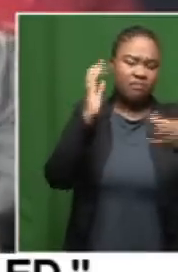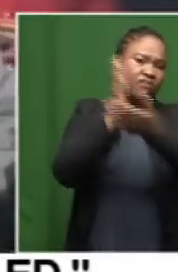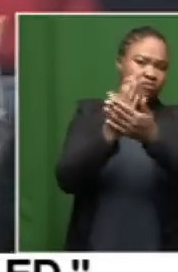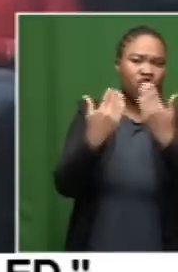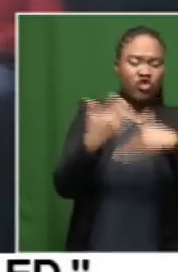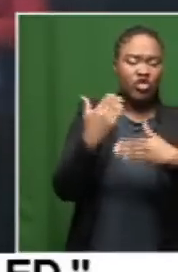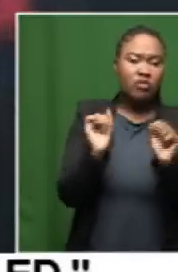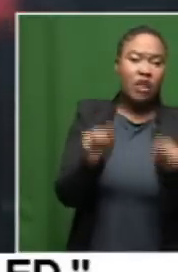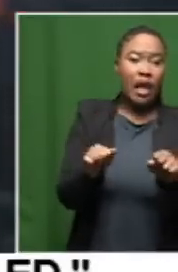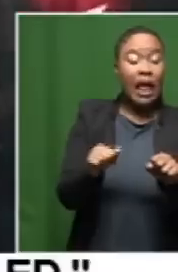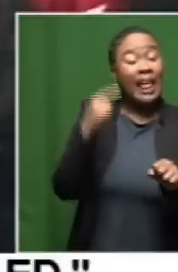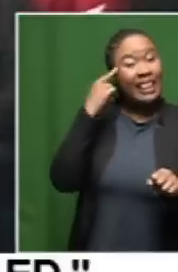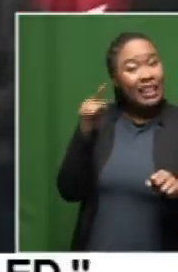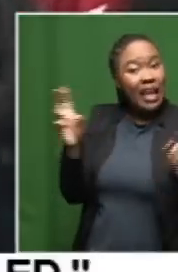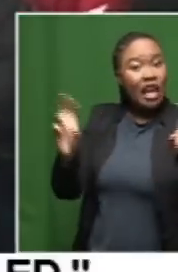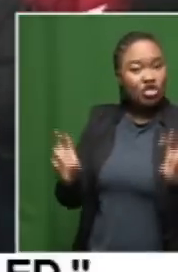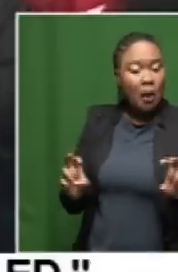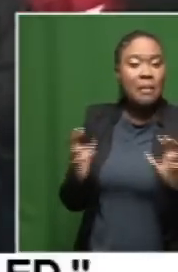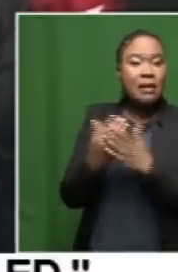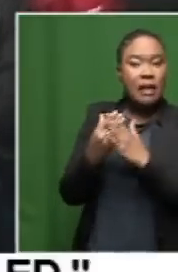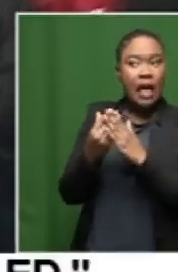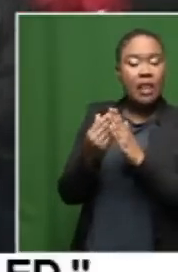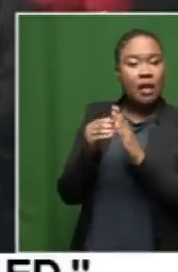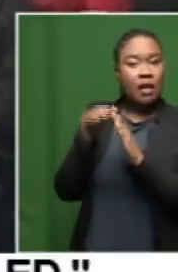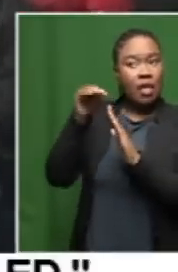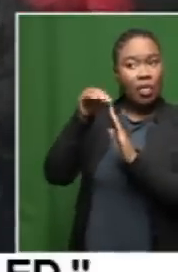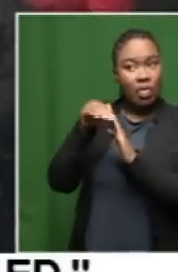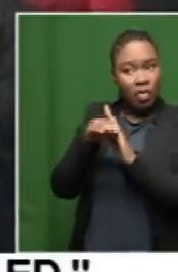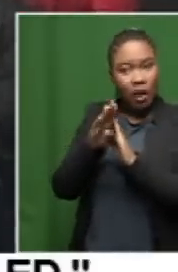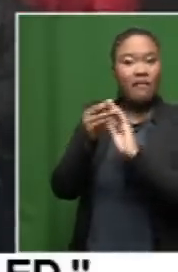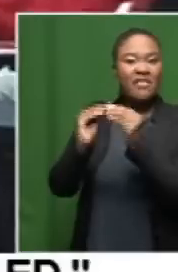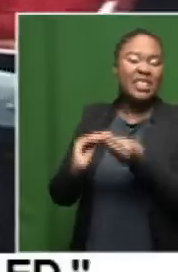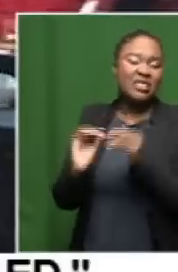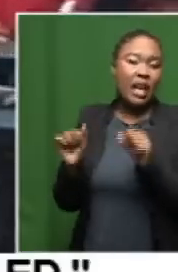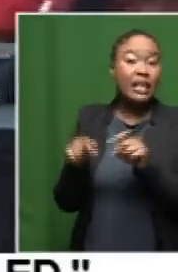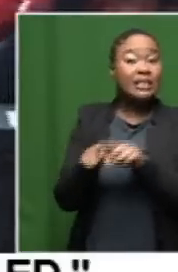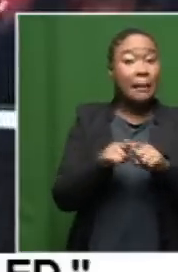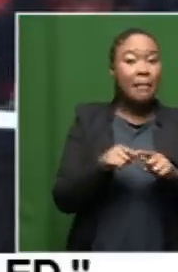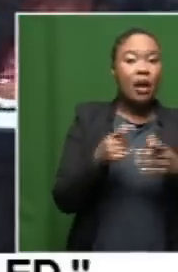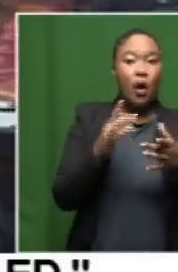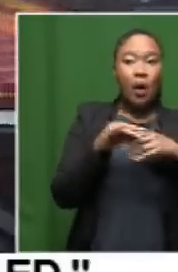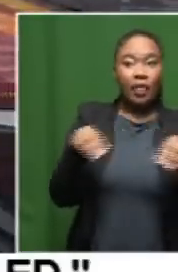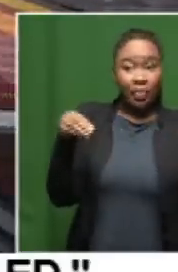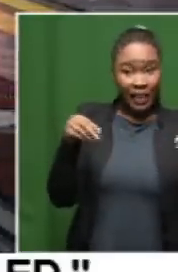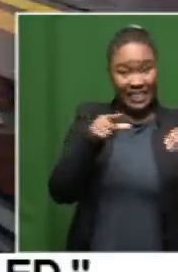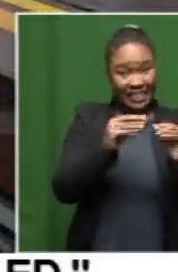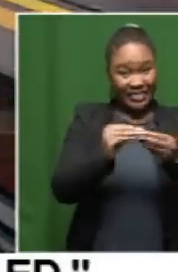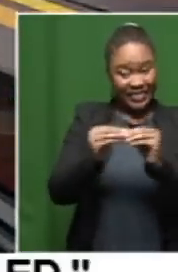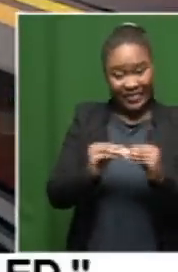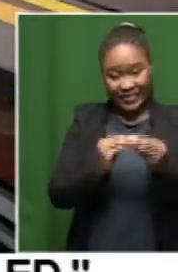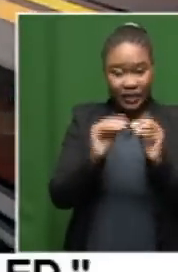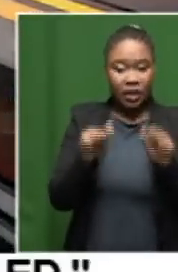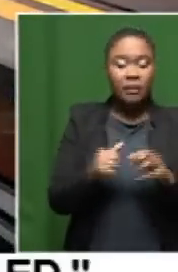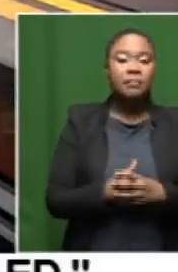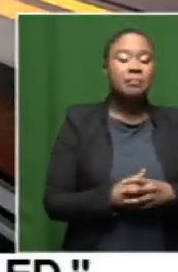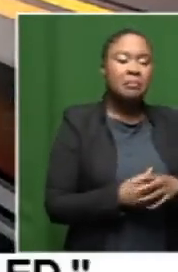other institutions in the energy sector. And, yeah, of course, tackle unemployment head on. And this is, I mean, I'm listening to you, I'm sitting and I'm hearing everything